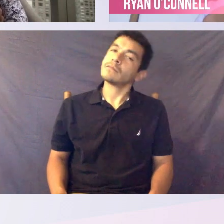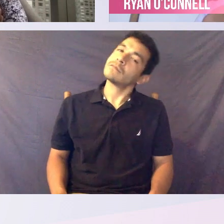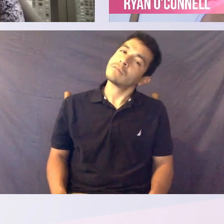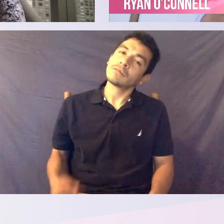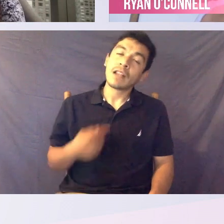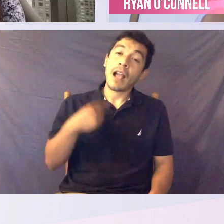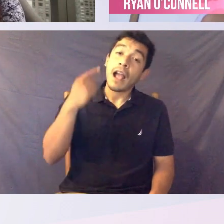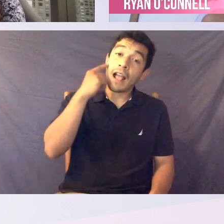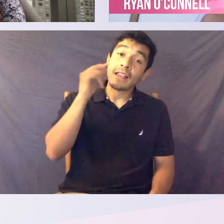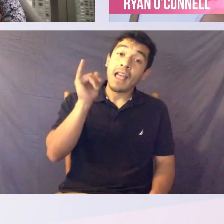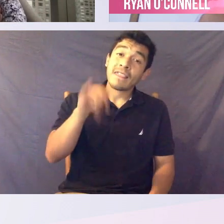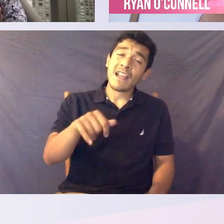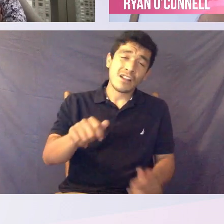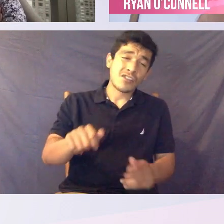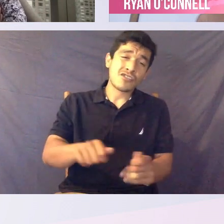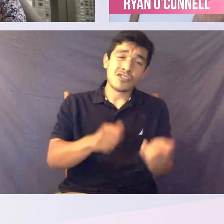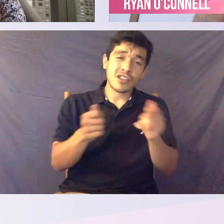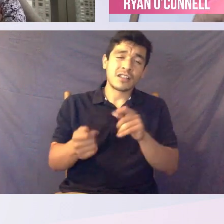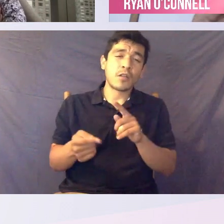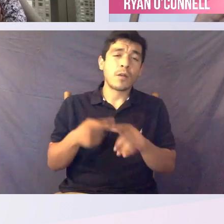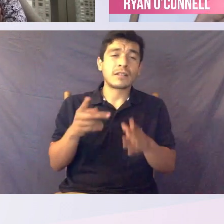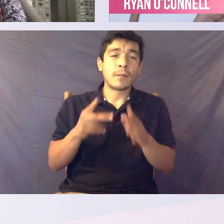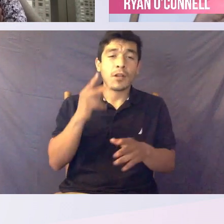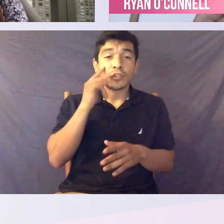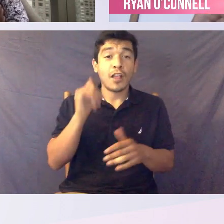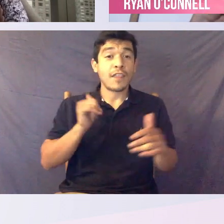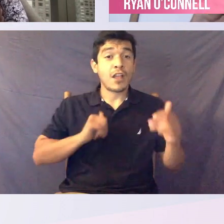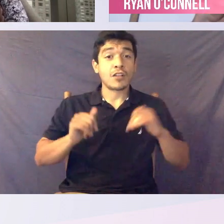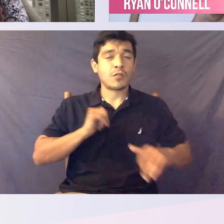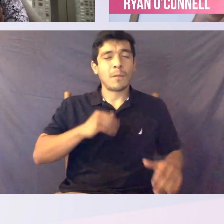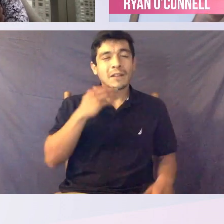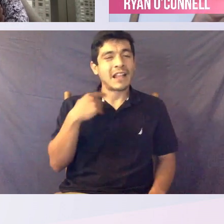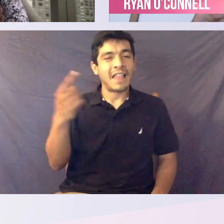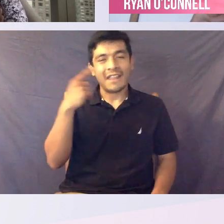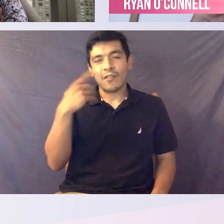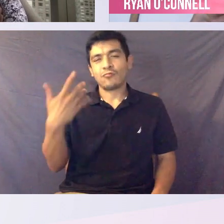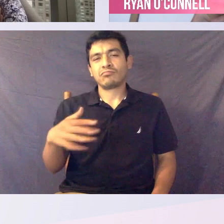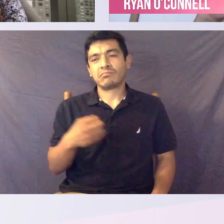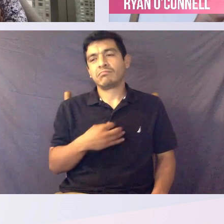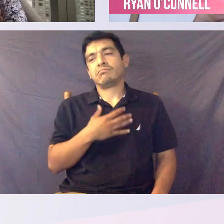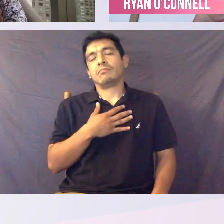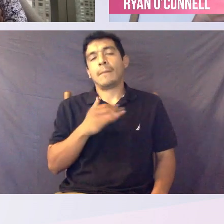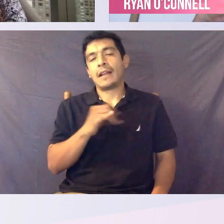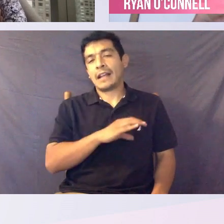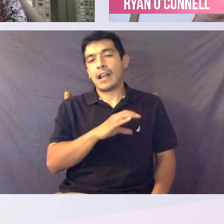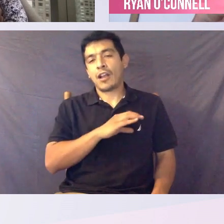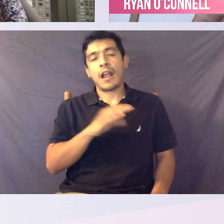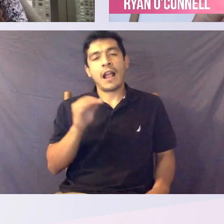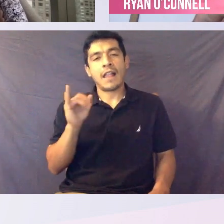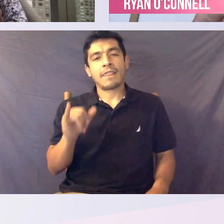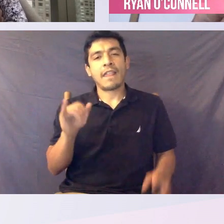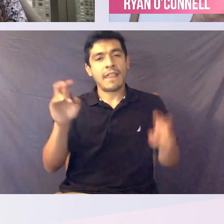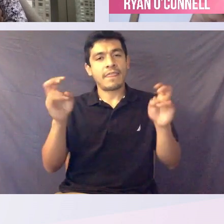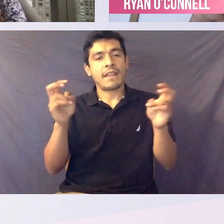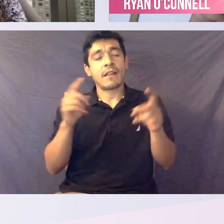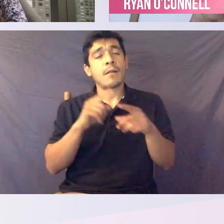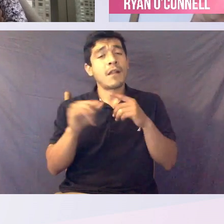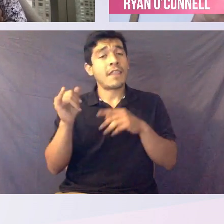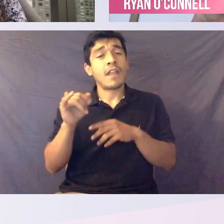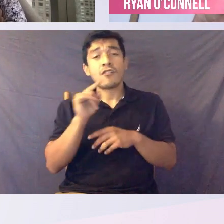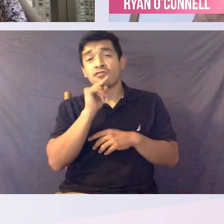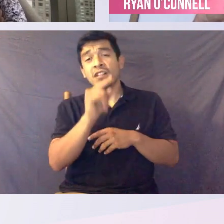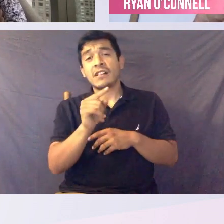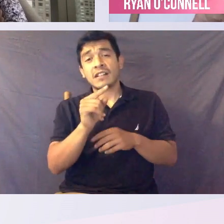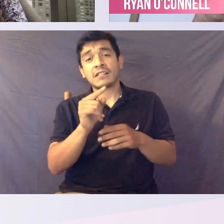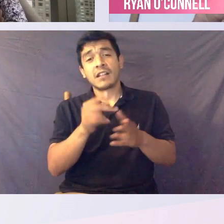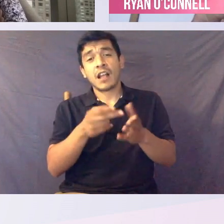I think that shifted once people saw the show, because I think they were just moved by the characters and the themes. But the reality is like, there's still so